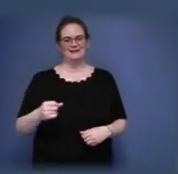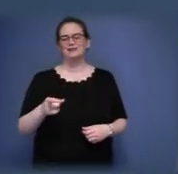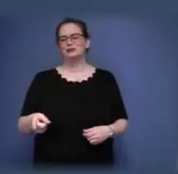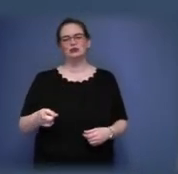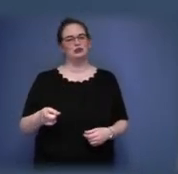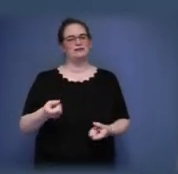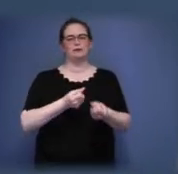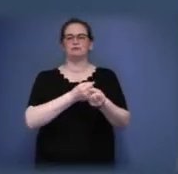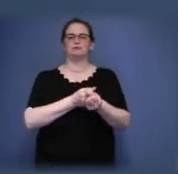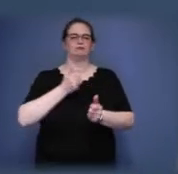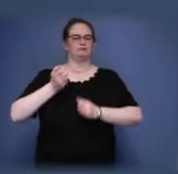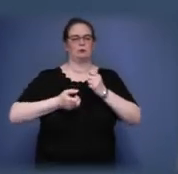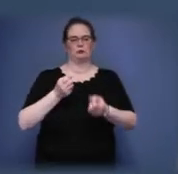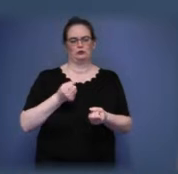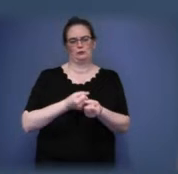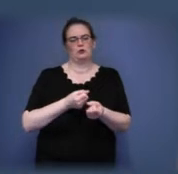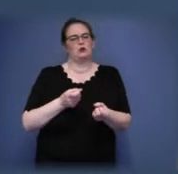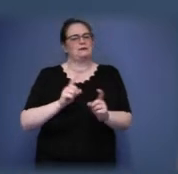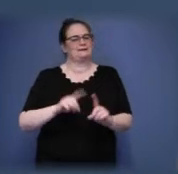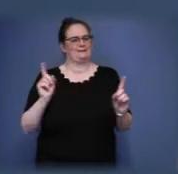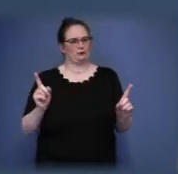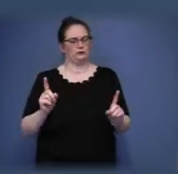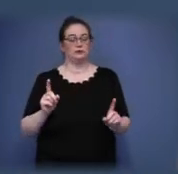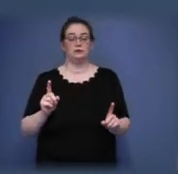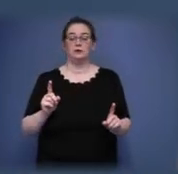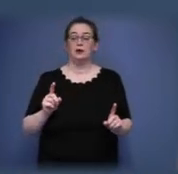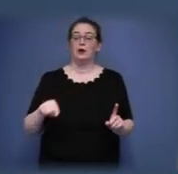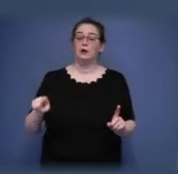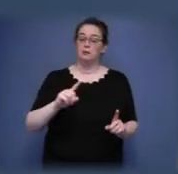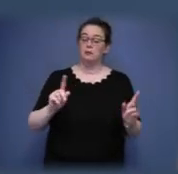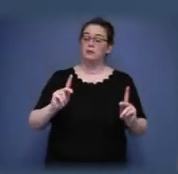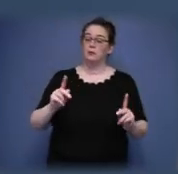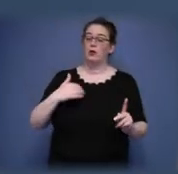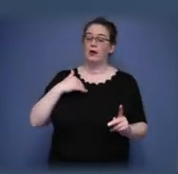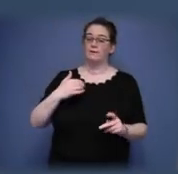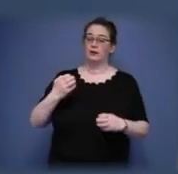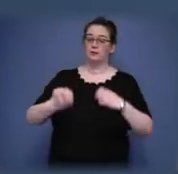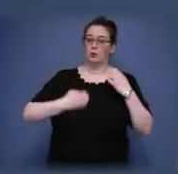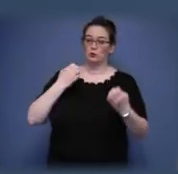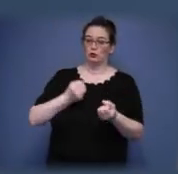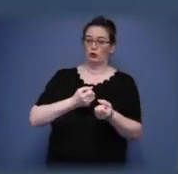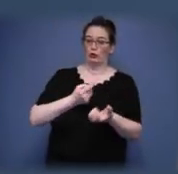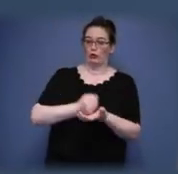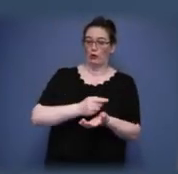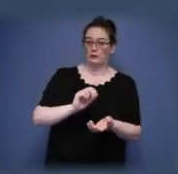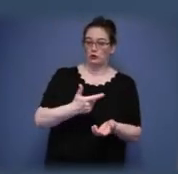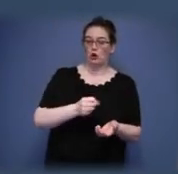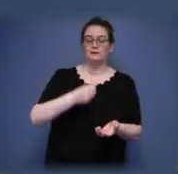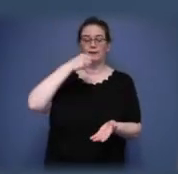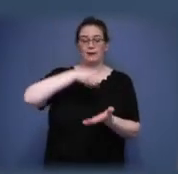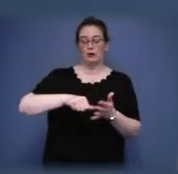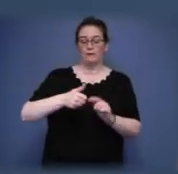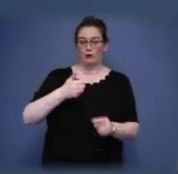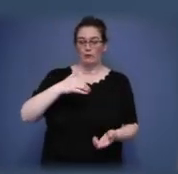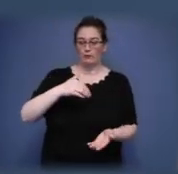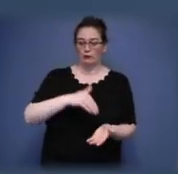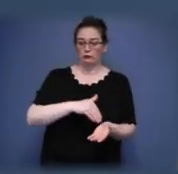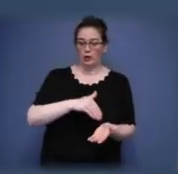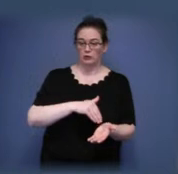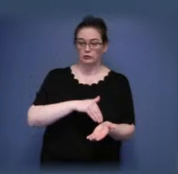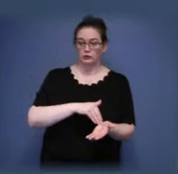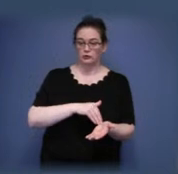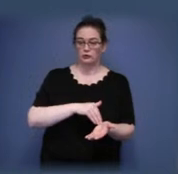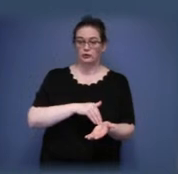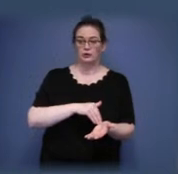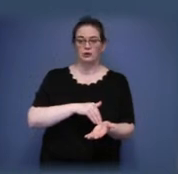she's there for emotional support. So that's the only difference. A lot of people have emotional therapy dogs and they get letters from their doctor.